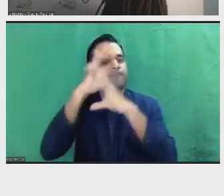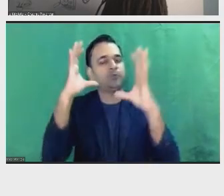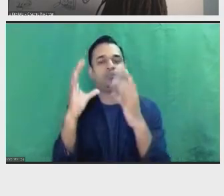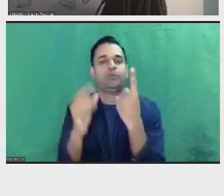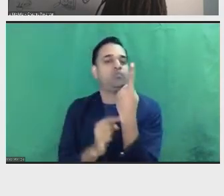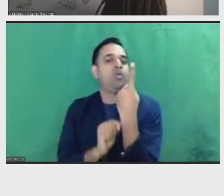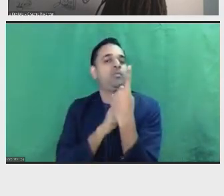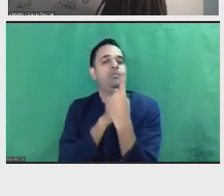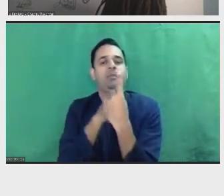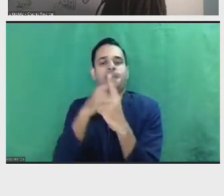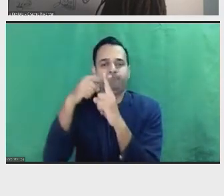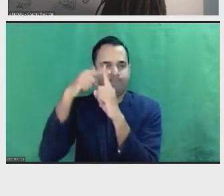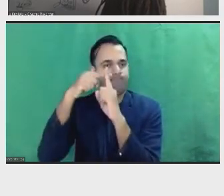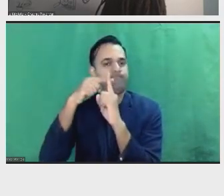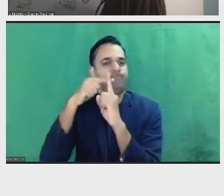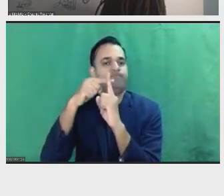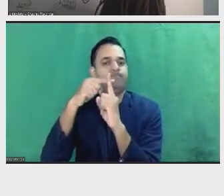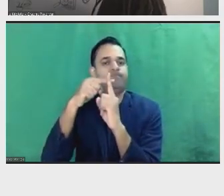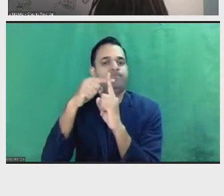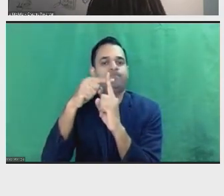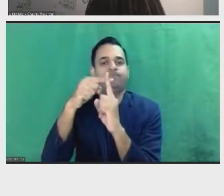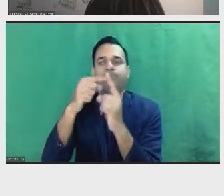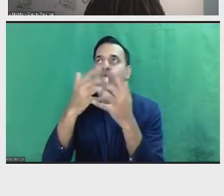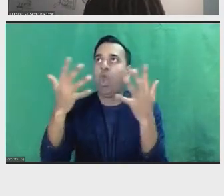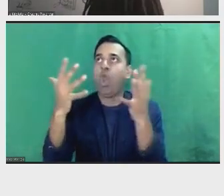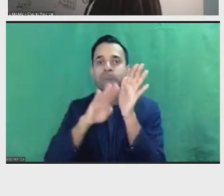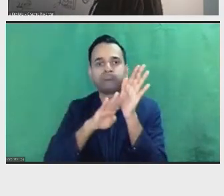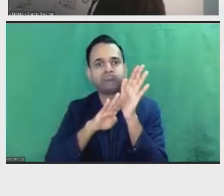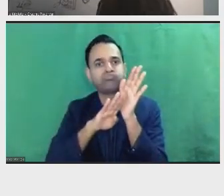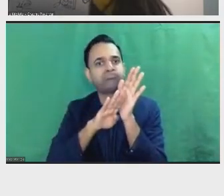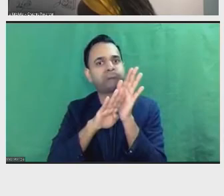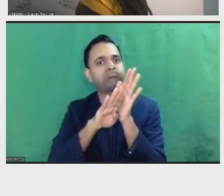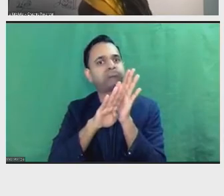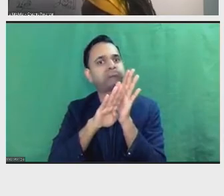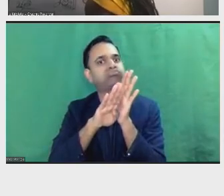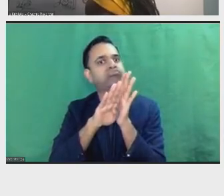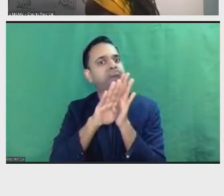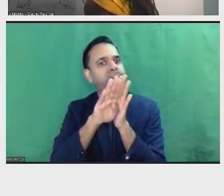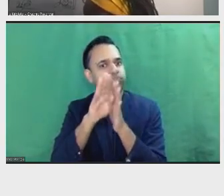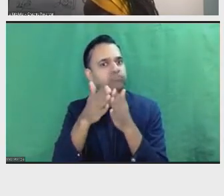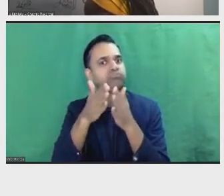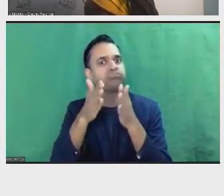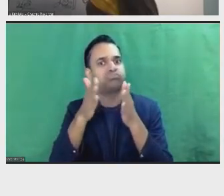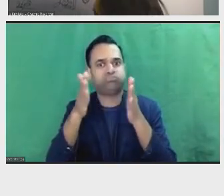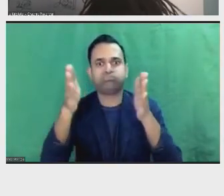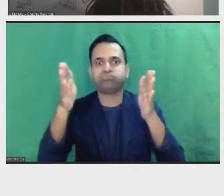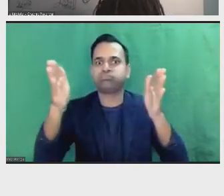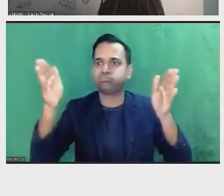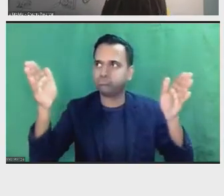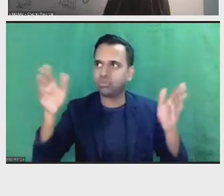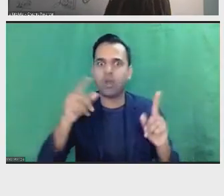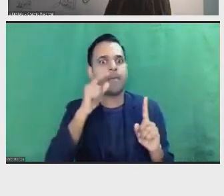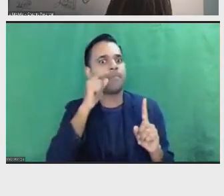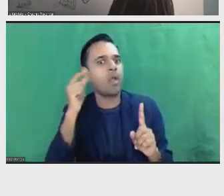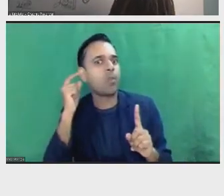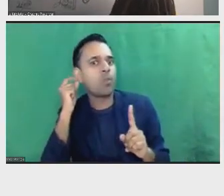very proud of that progress. We should all, men and women, be cognizant of what's the road ahead of us and